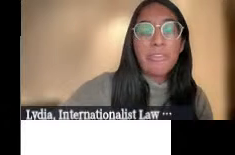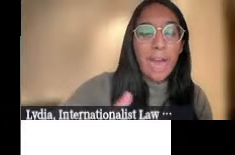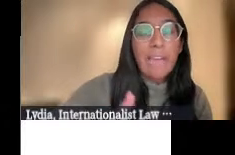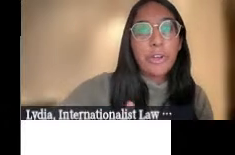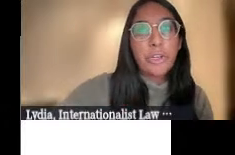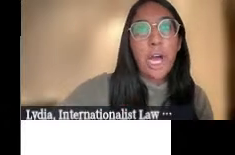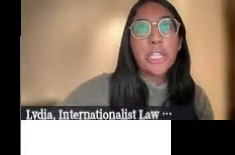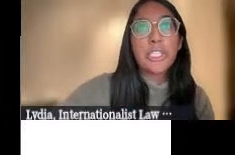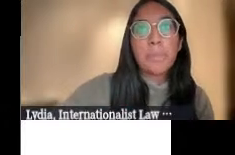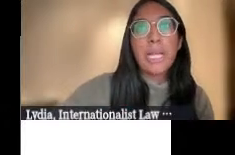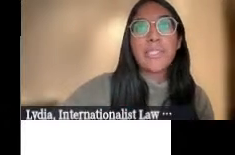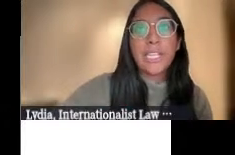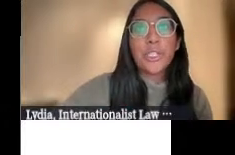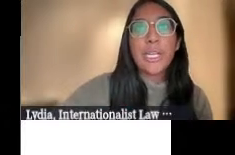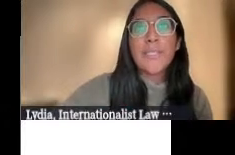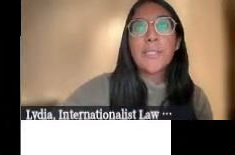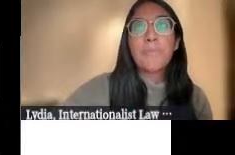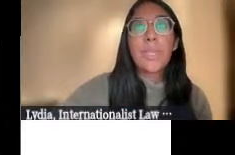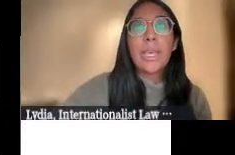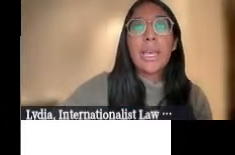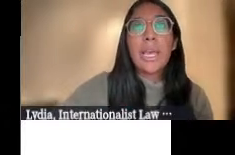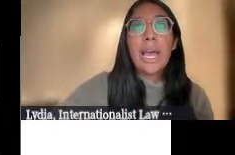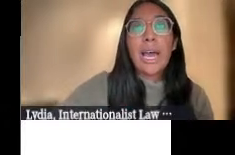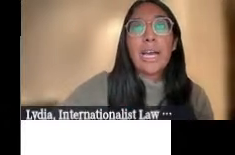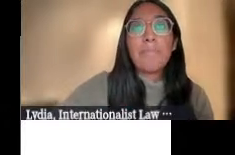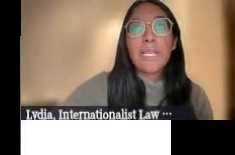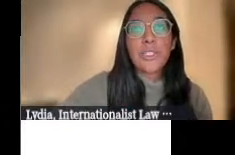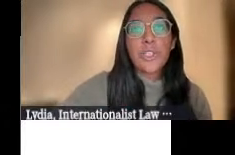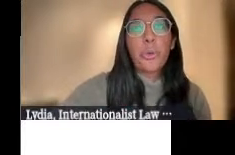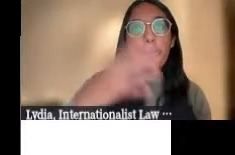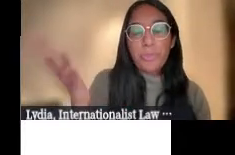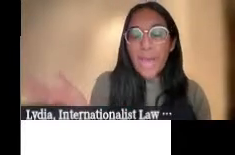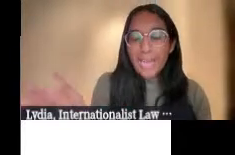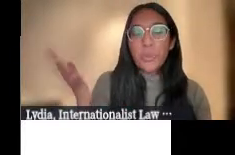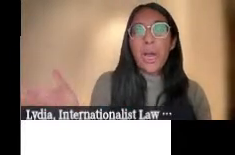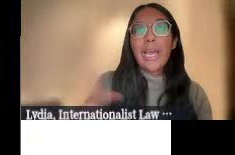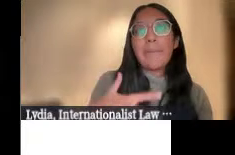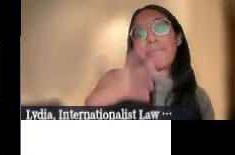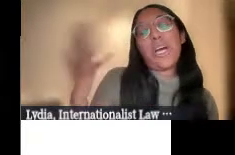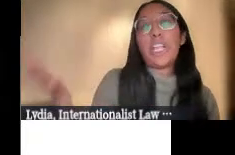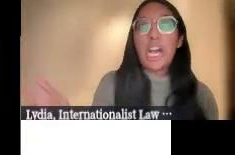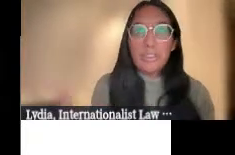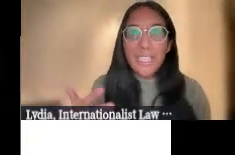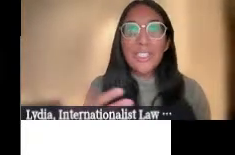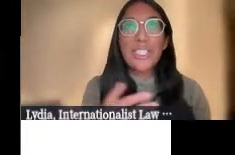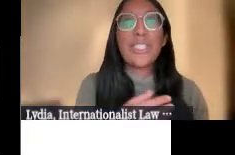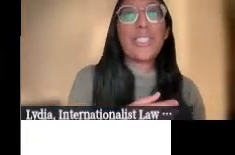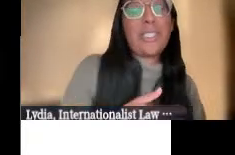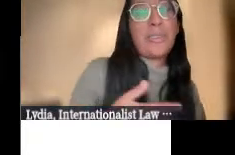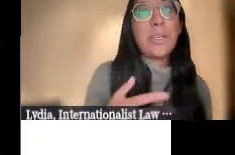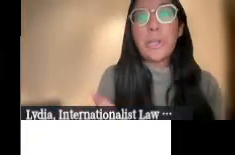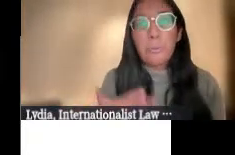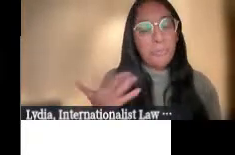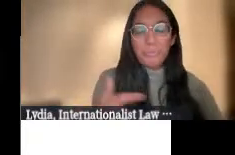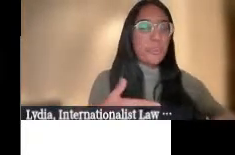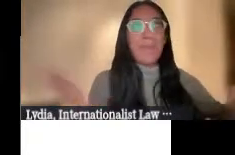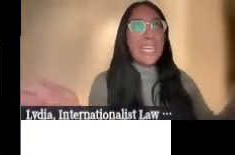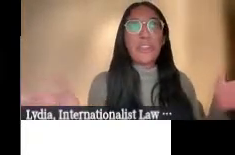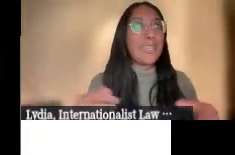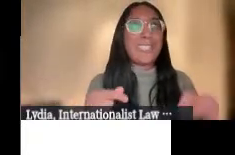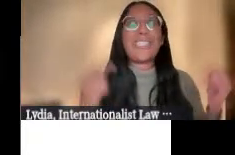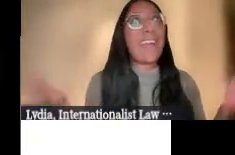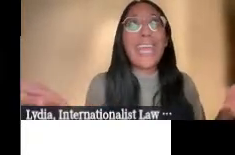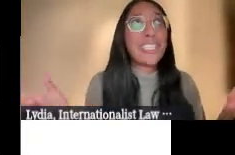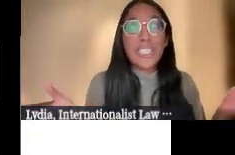back $500 plus interest. And so that's why a lot of investors, for many